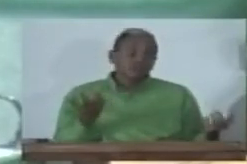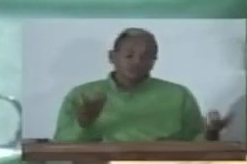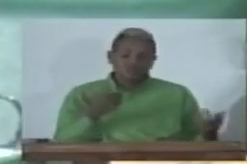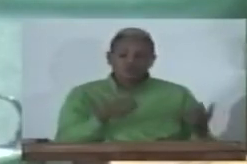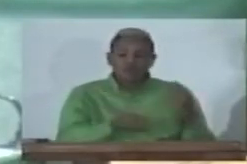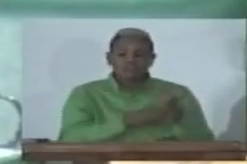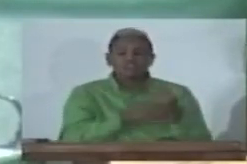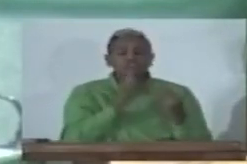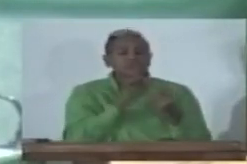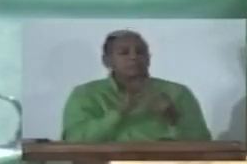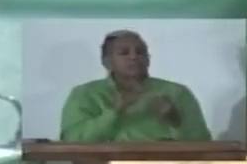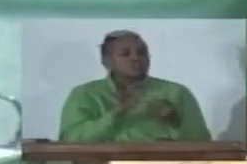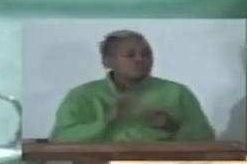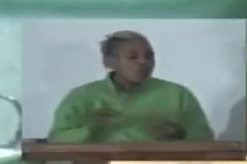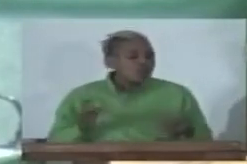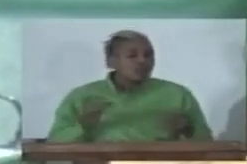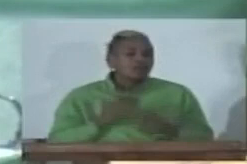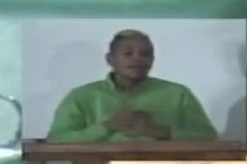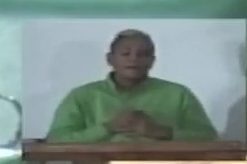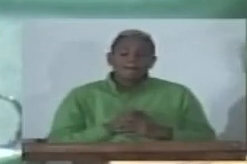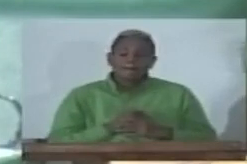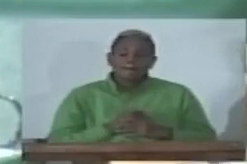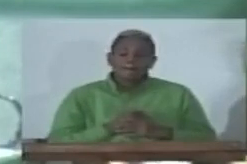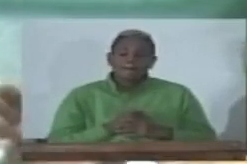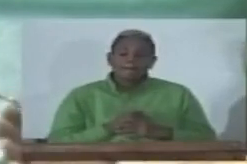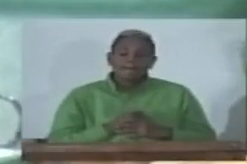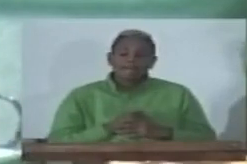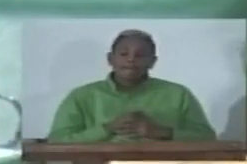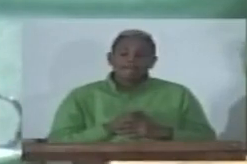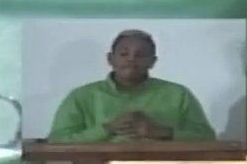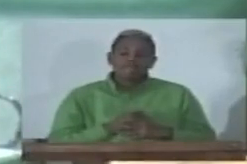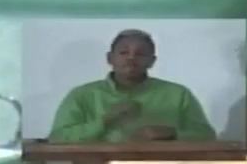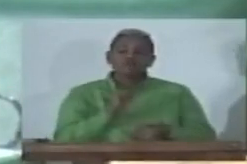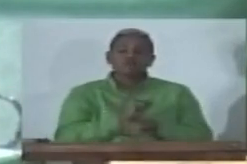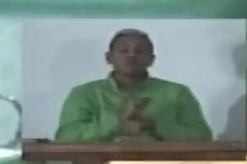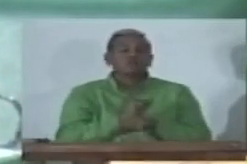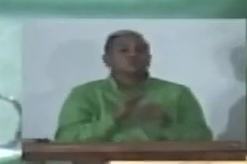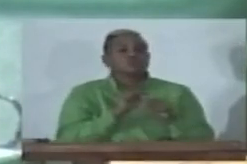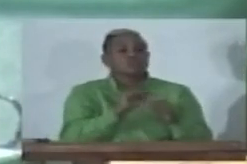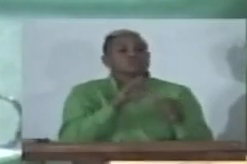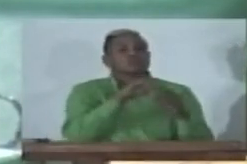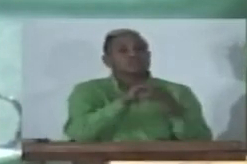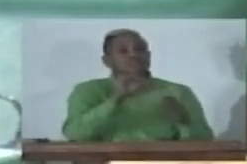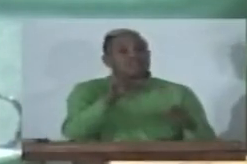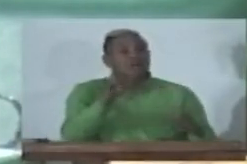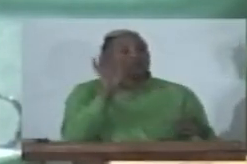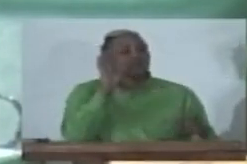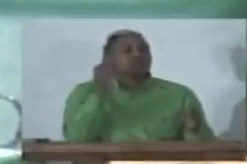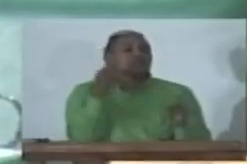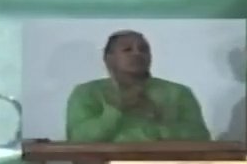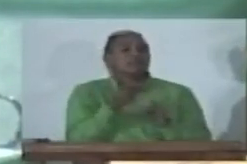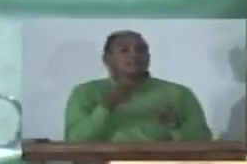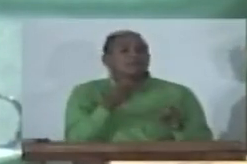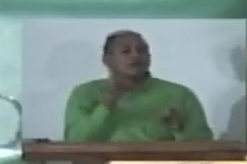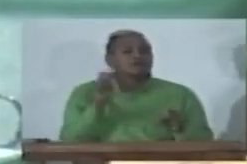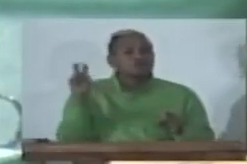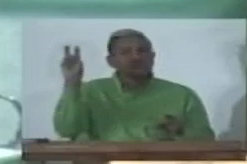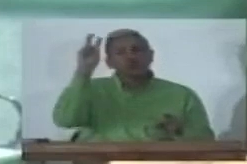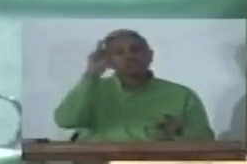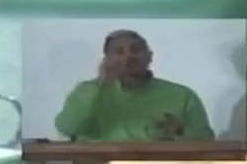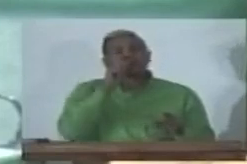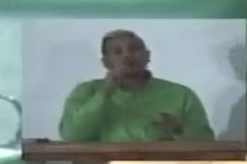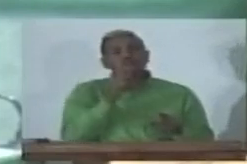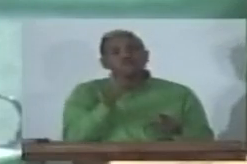also mentioned the works that would be contiguous to it, and that would impact tourism and